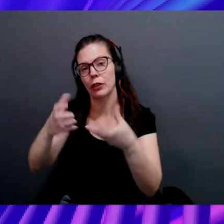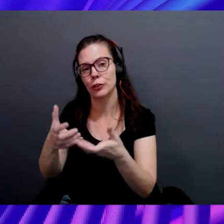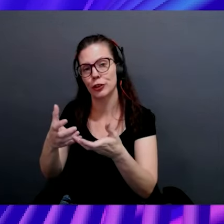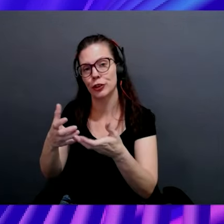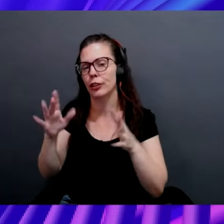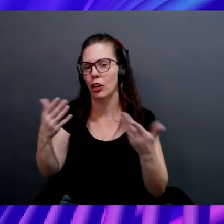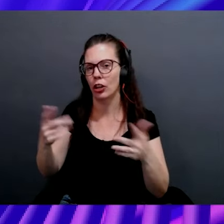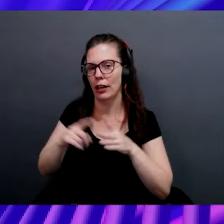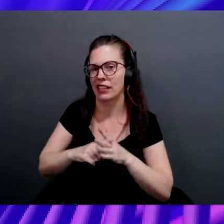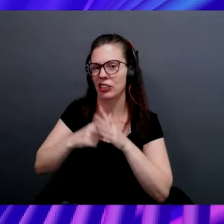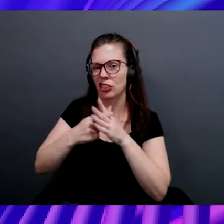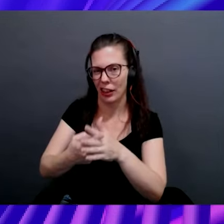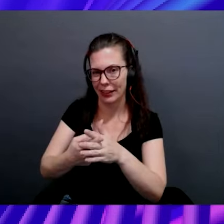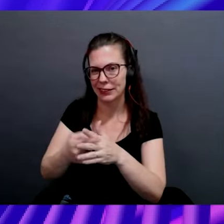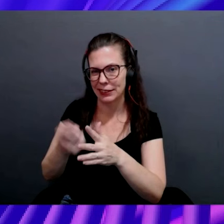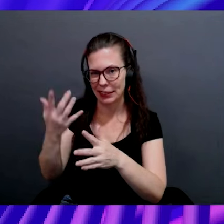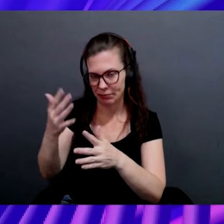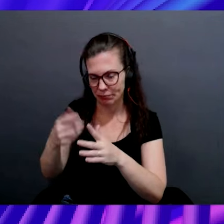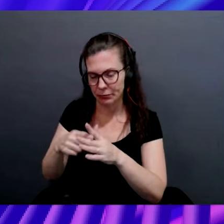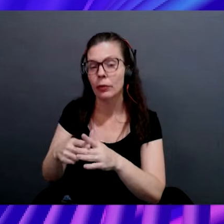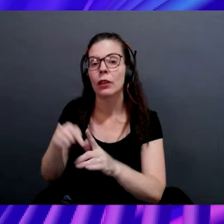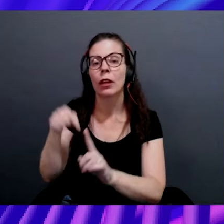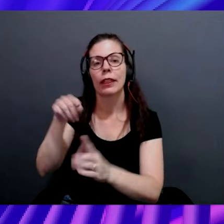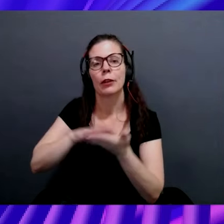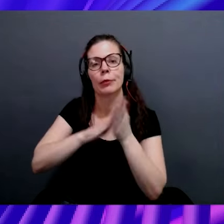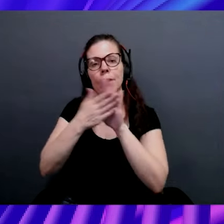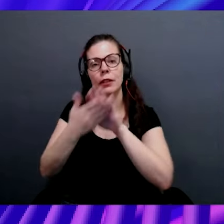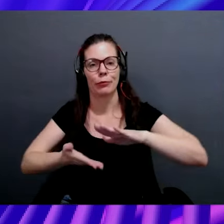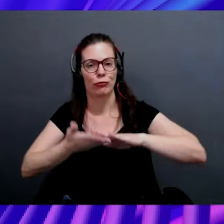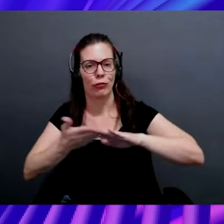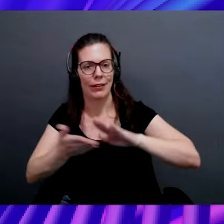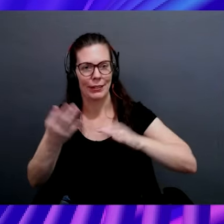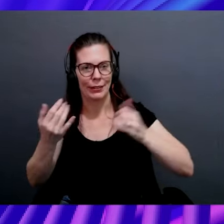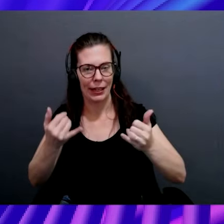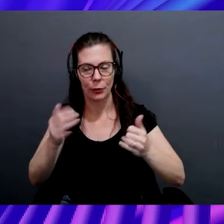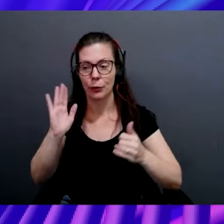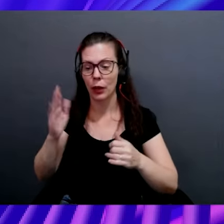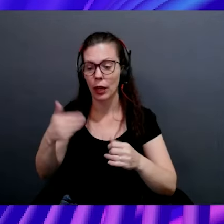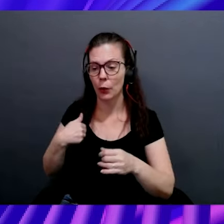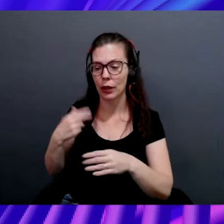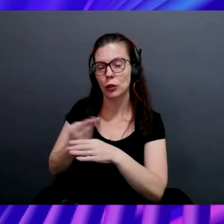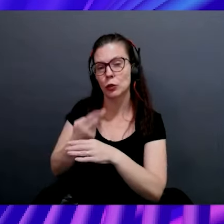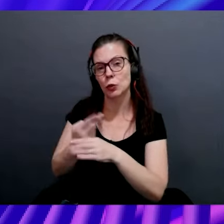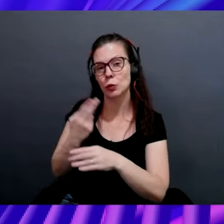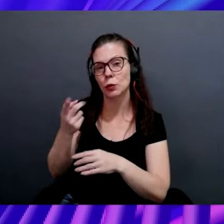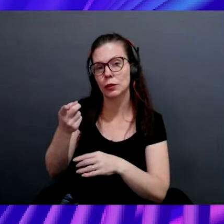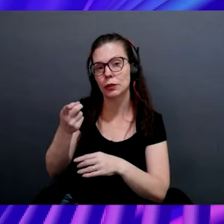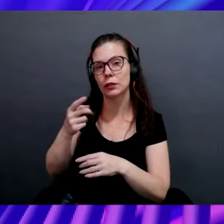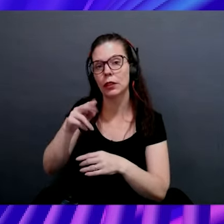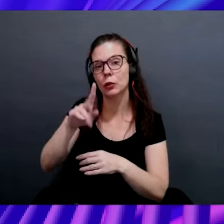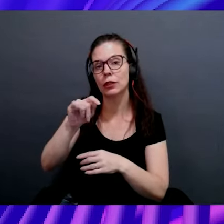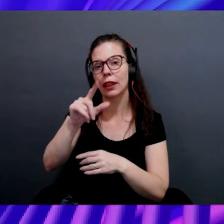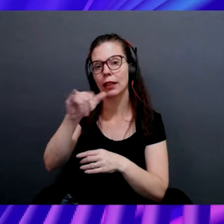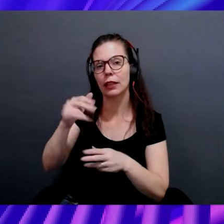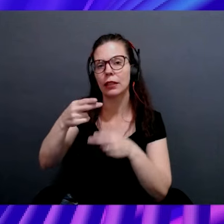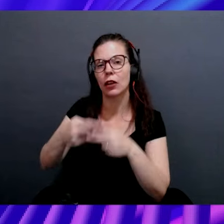initializing, and they become running. I will use a utility called